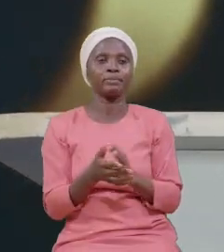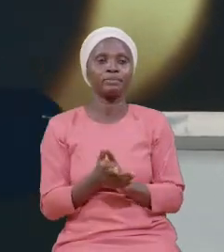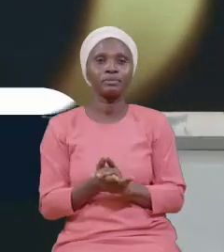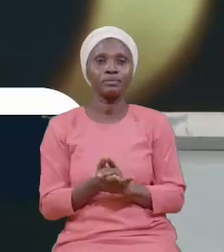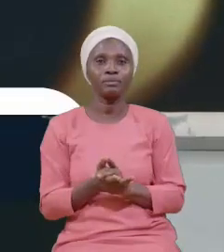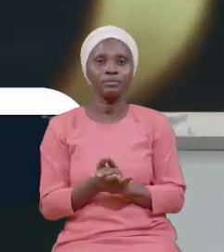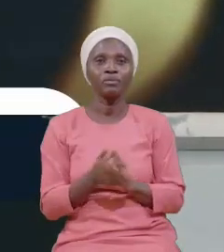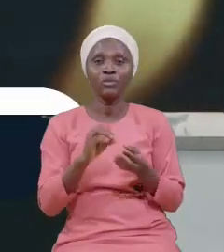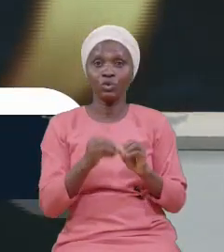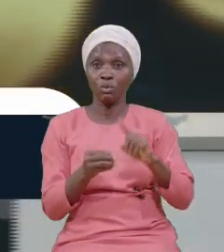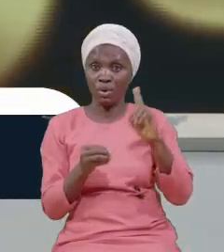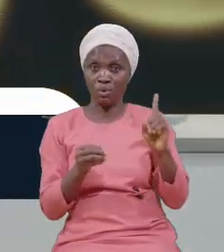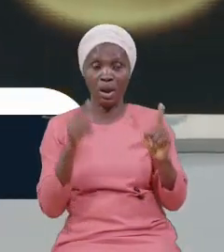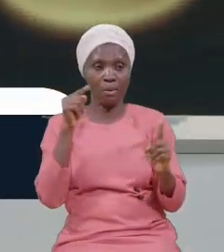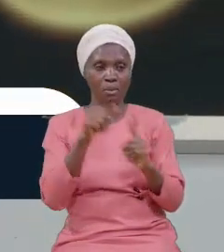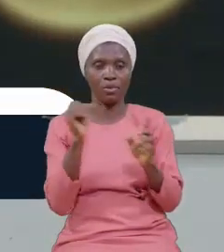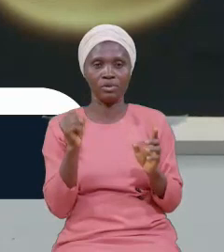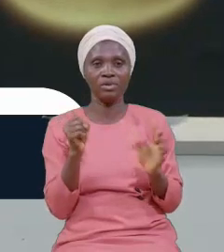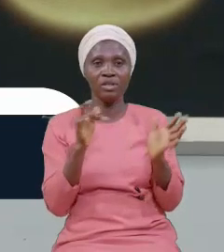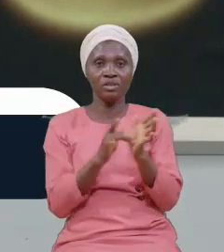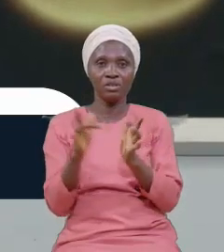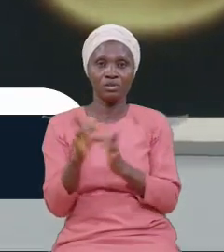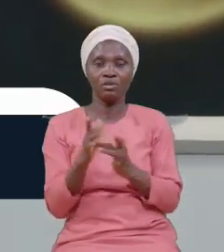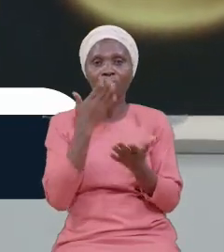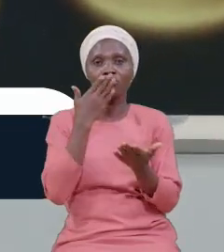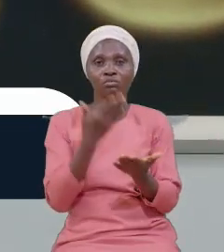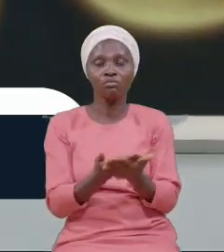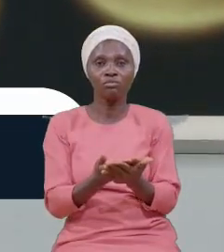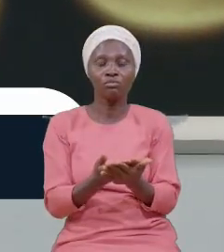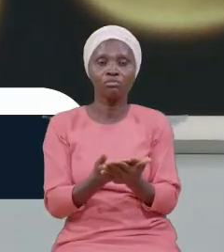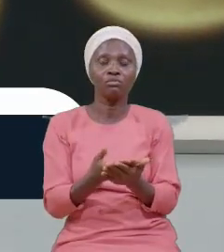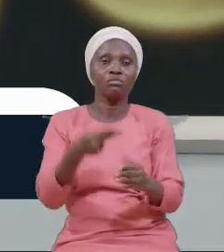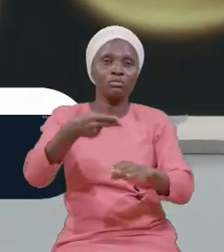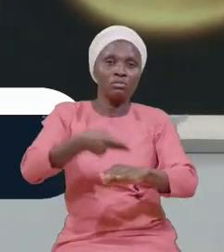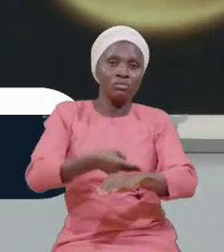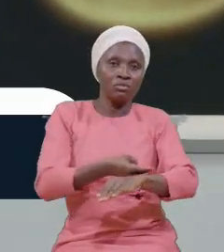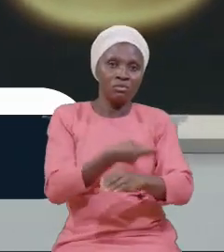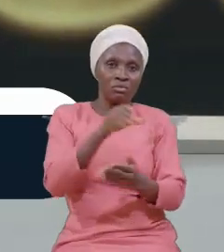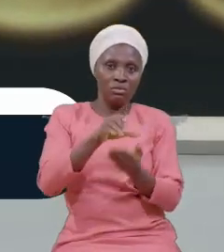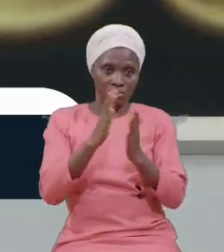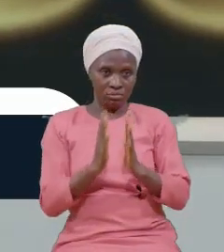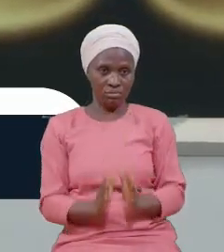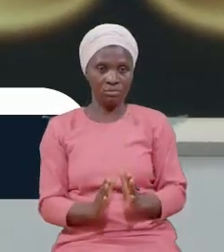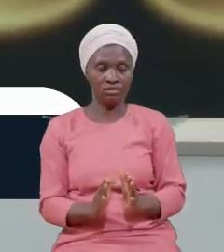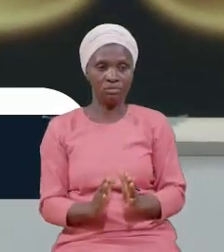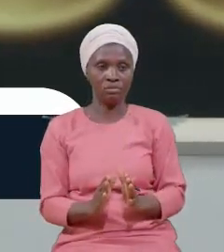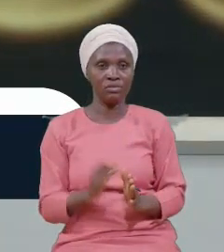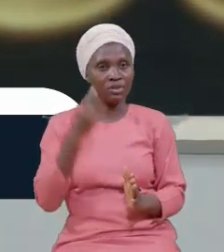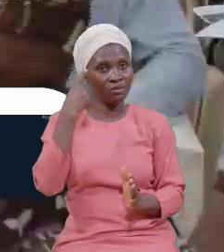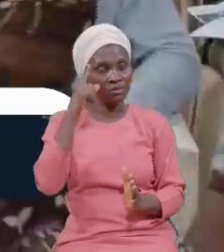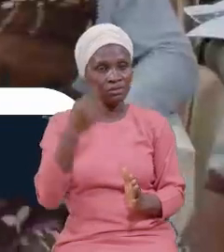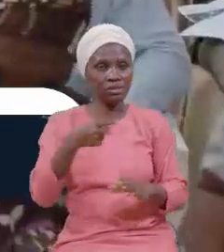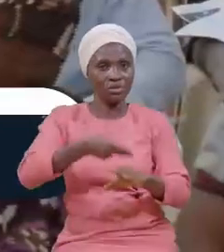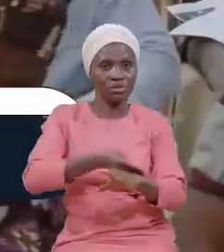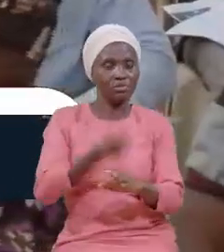the good shepherd for sheep and for the saints. And H, Jesus,